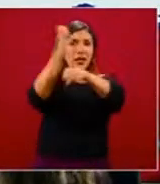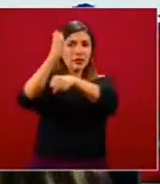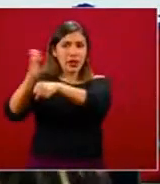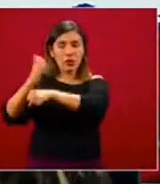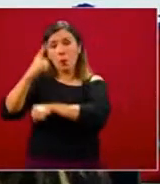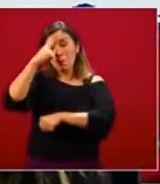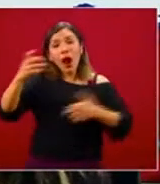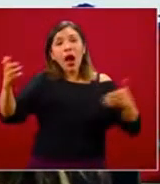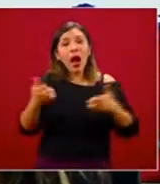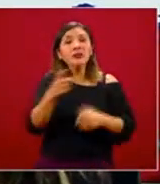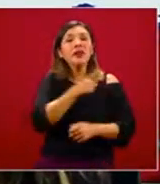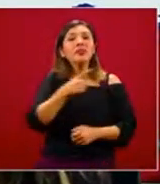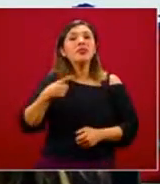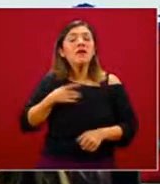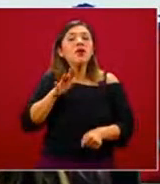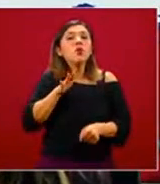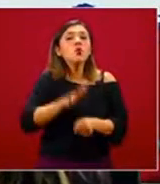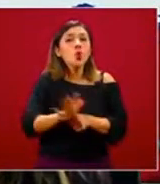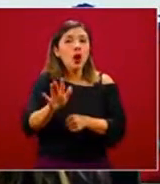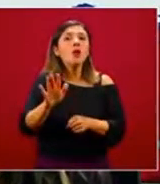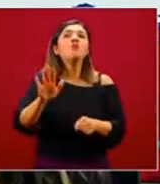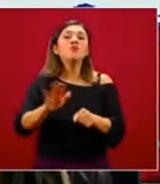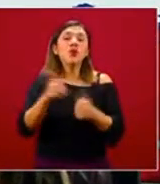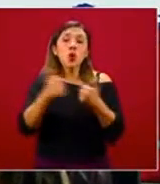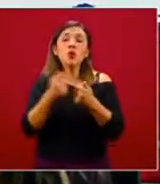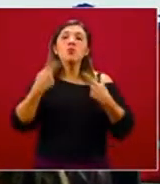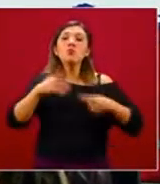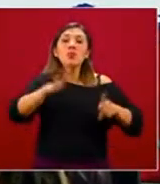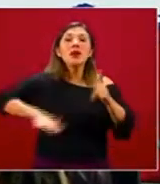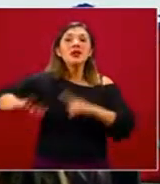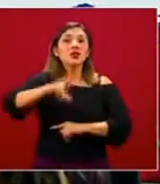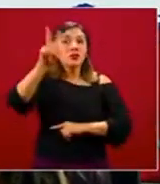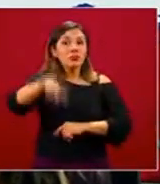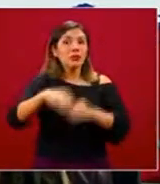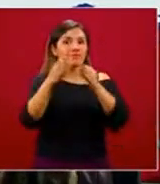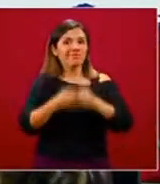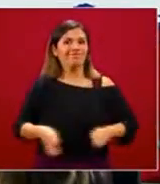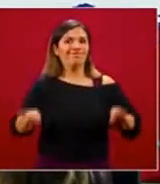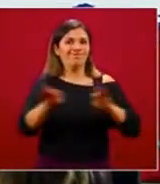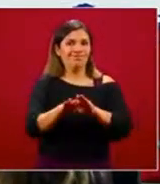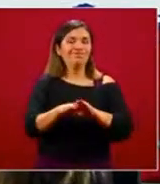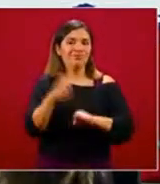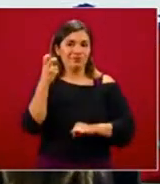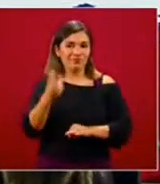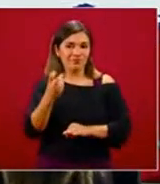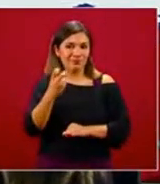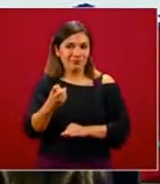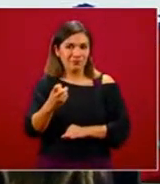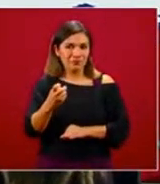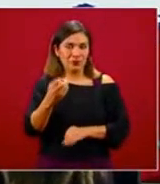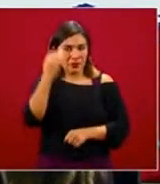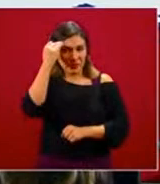health promotion institutes have been working on, and what the actions would have to be done